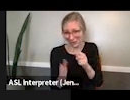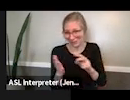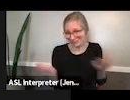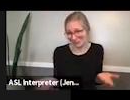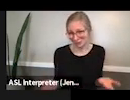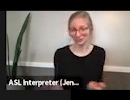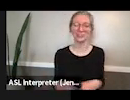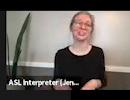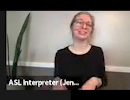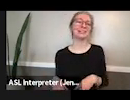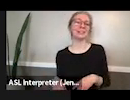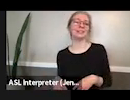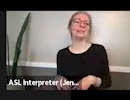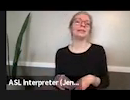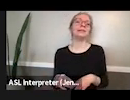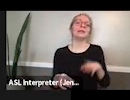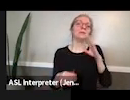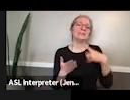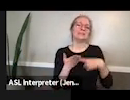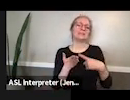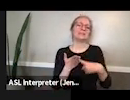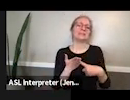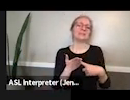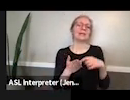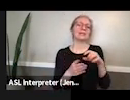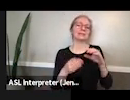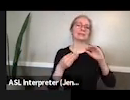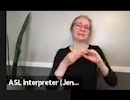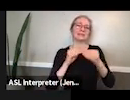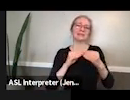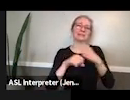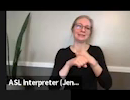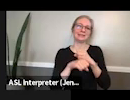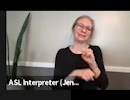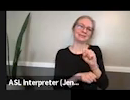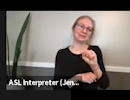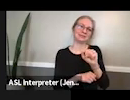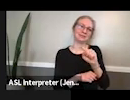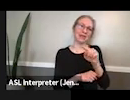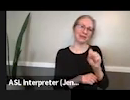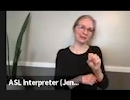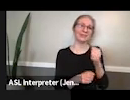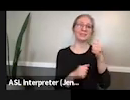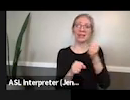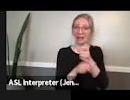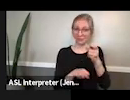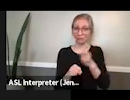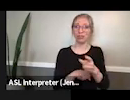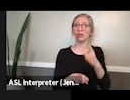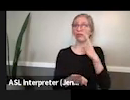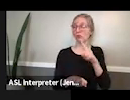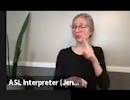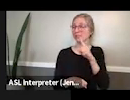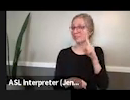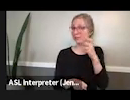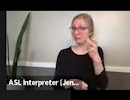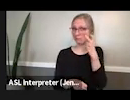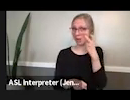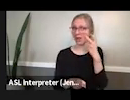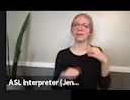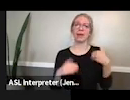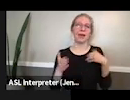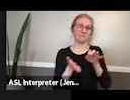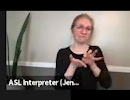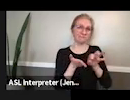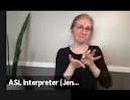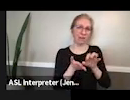stats. Every year, the National Center on Deafblindness conducts a census. Maybe you know that, maybe some of you don't,